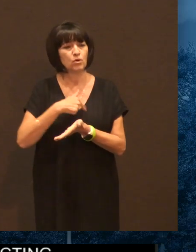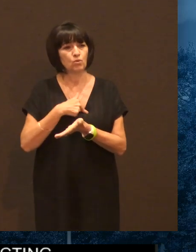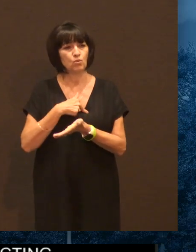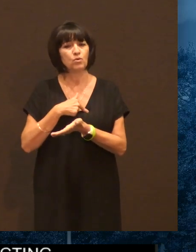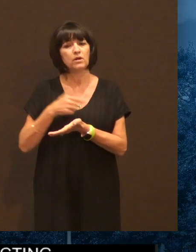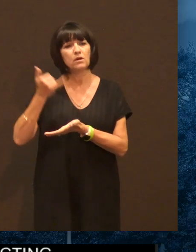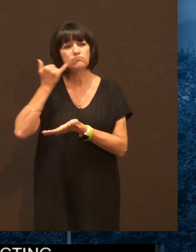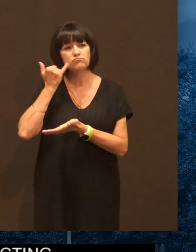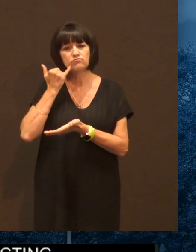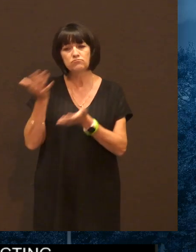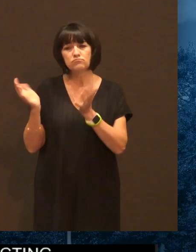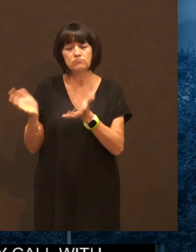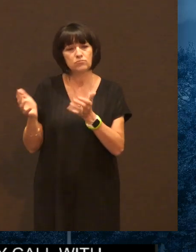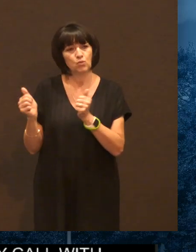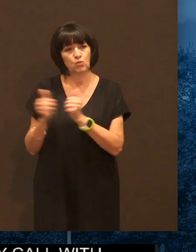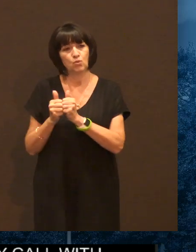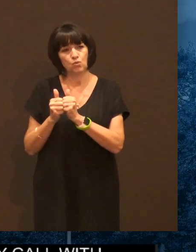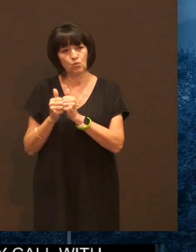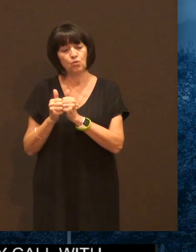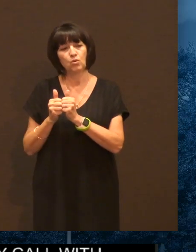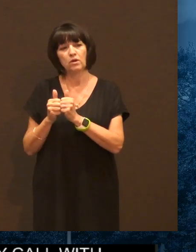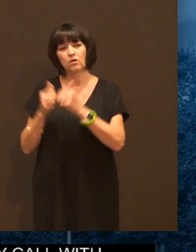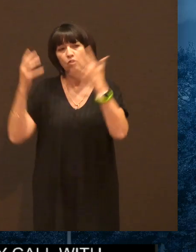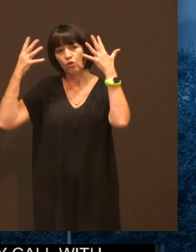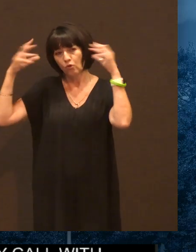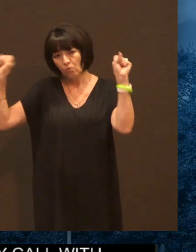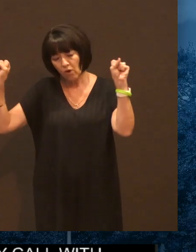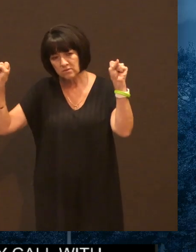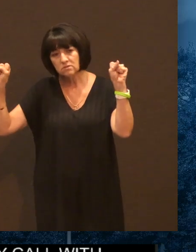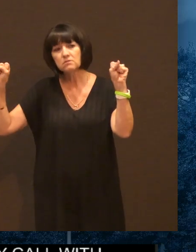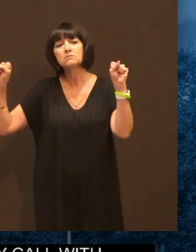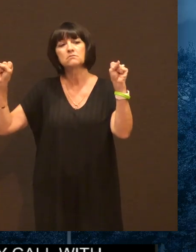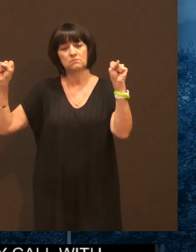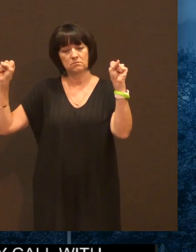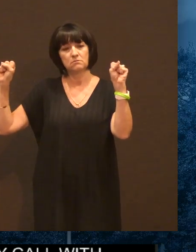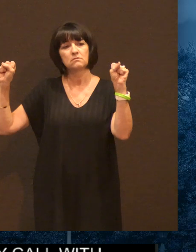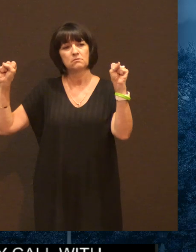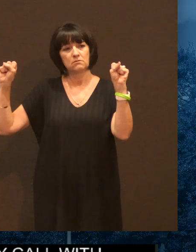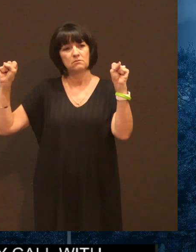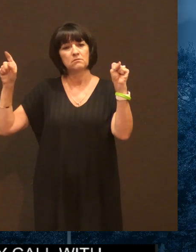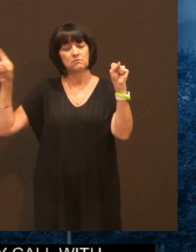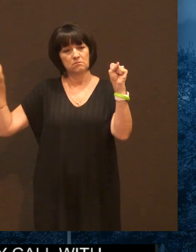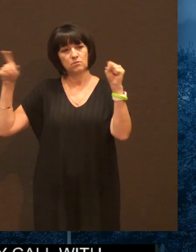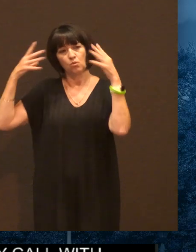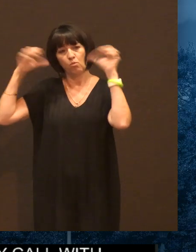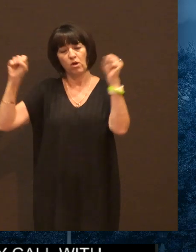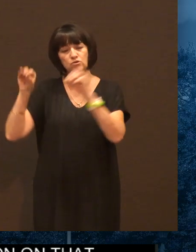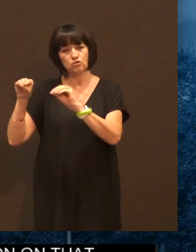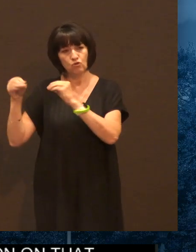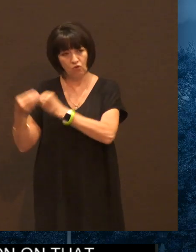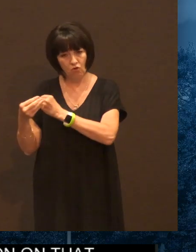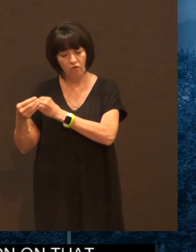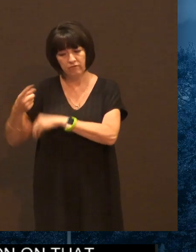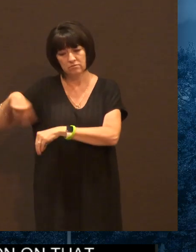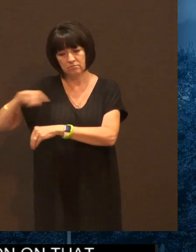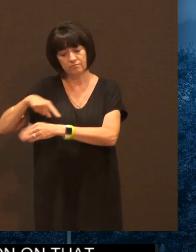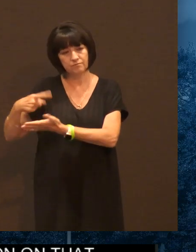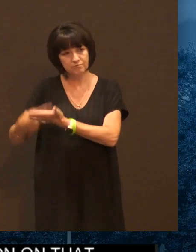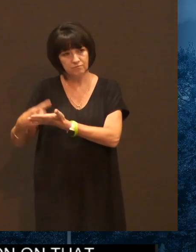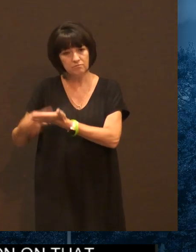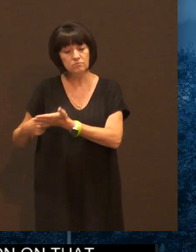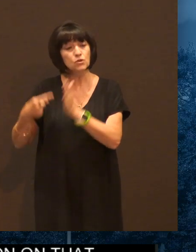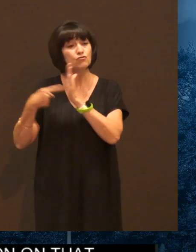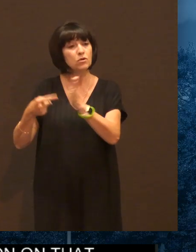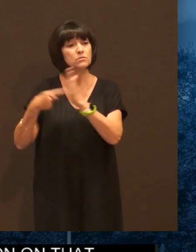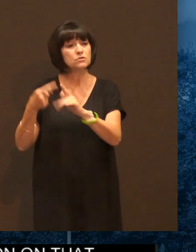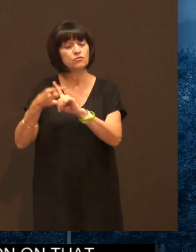President is the point person on that. We have, as part of those calls, representatives from